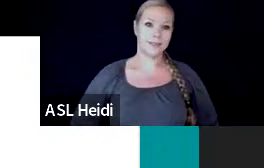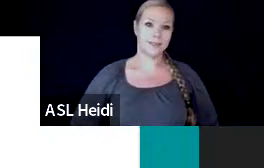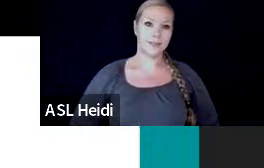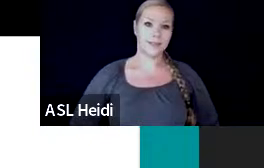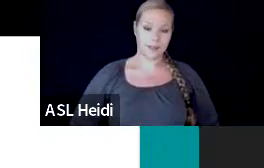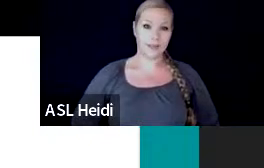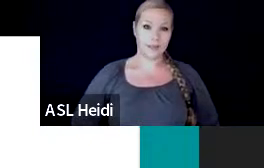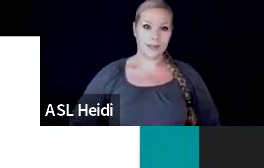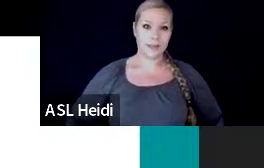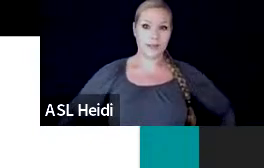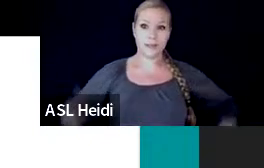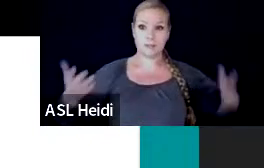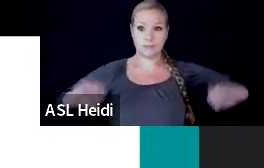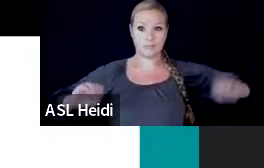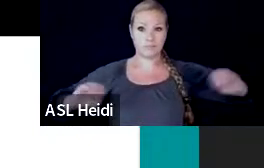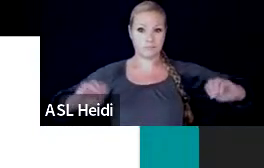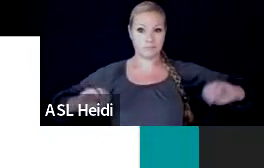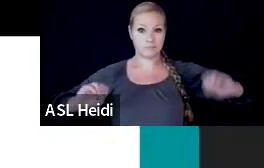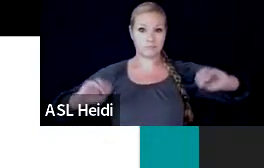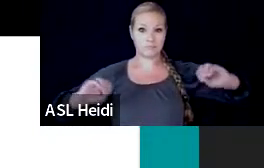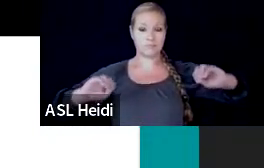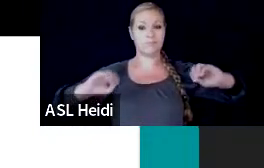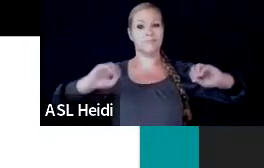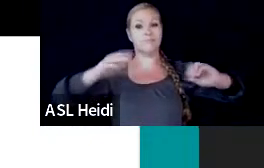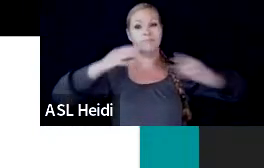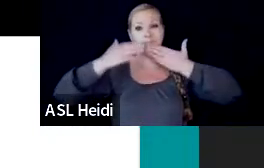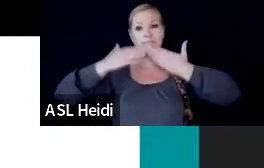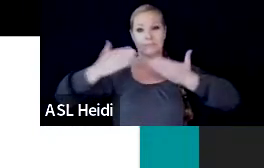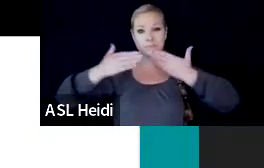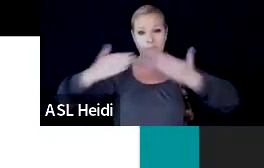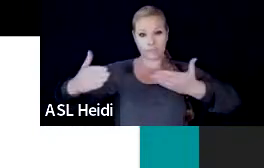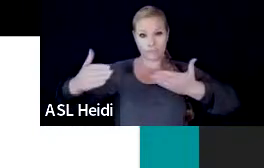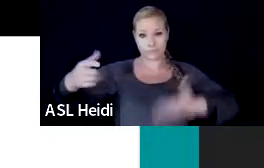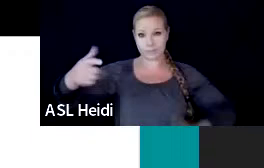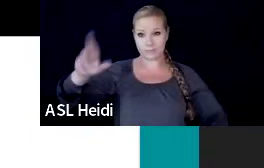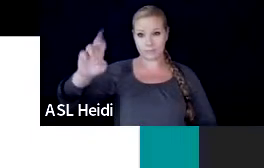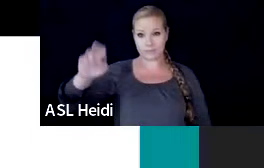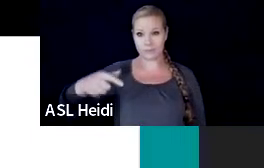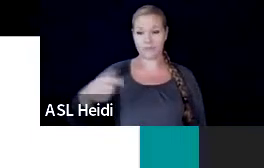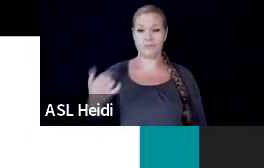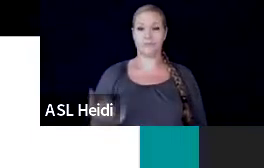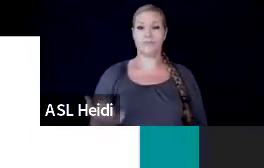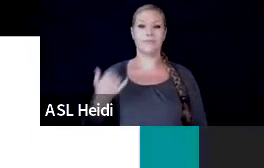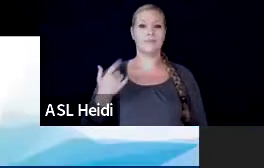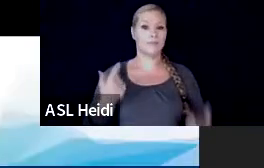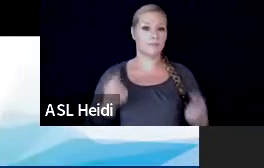Okay, seeing none. Thank you, Greg. All right. We will Thanks, now everybody.